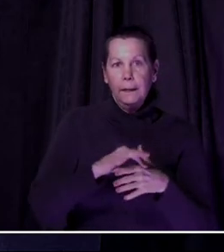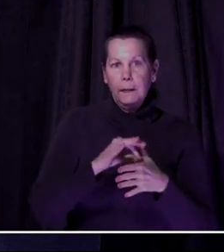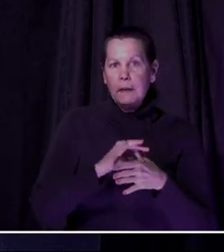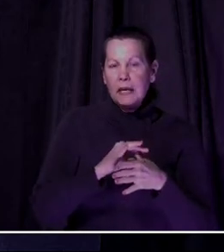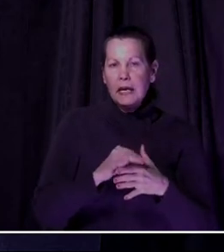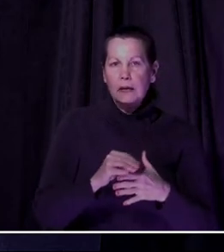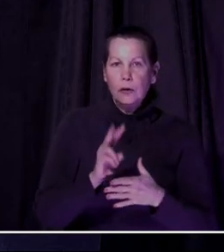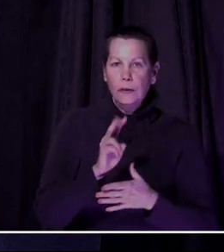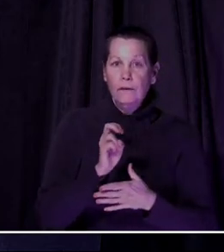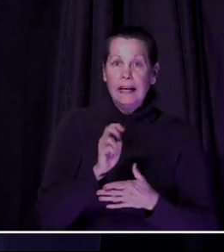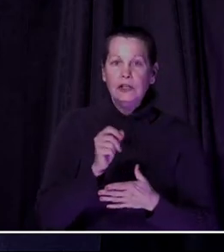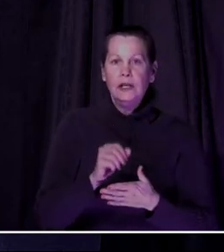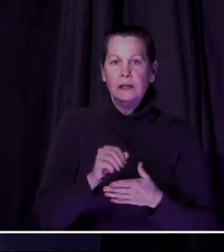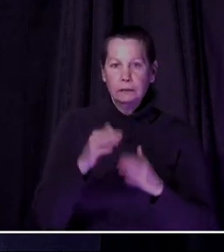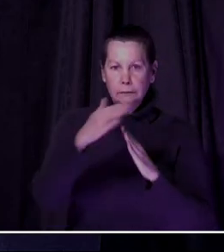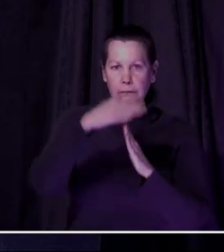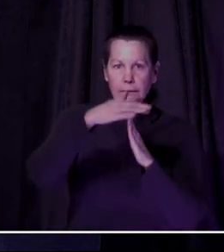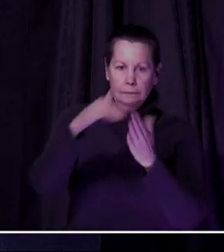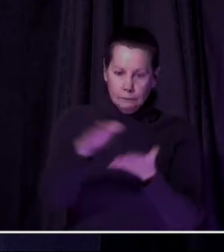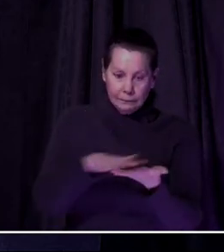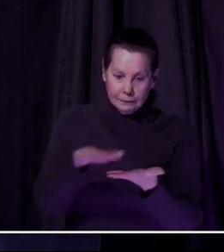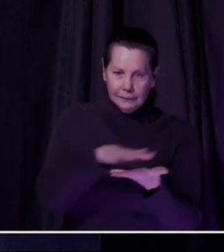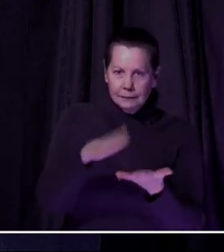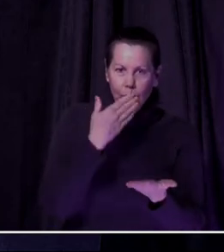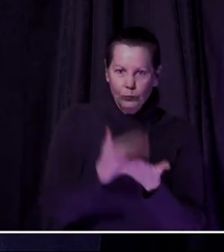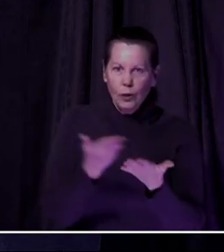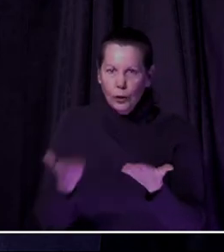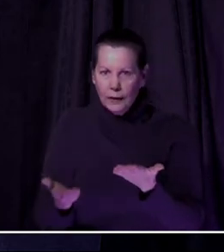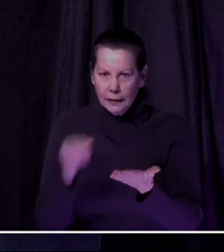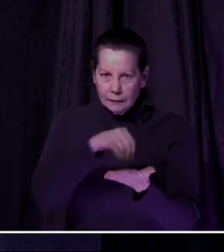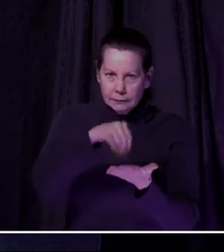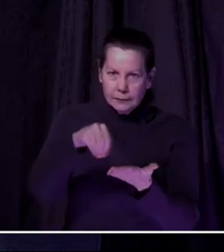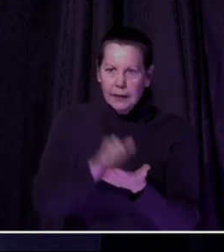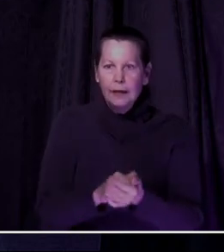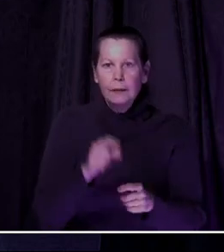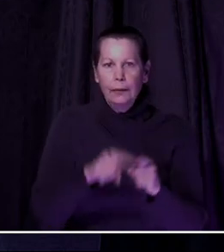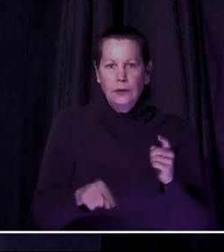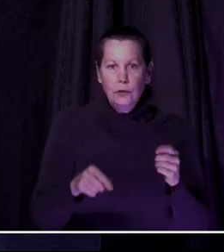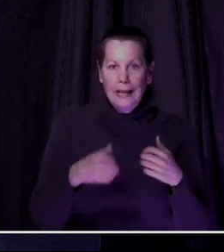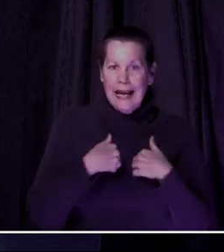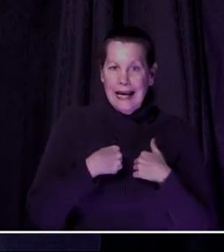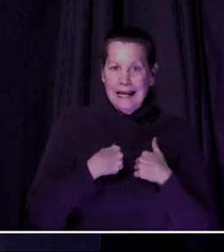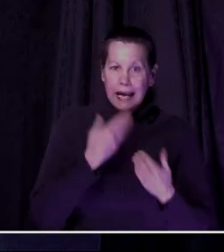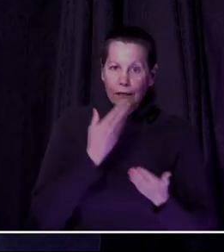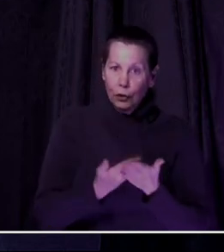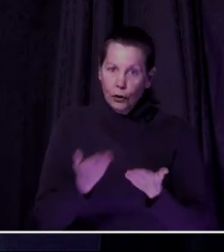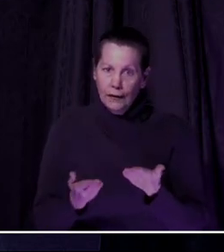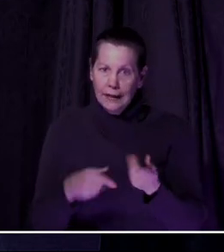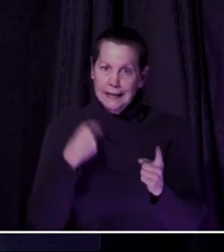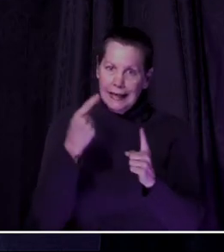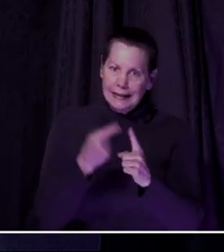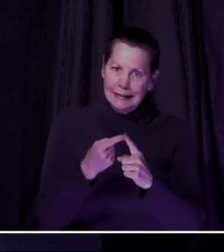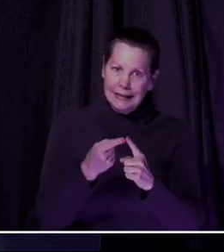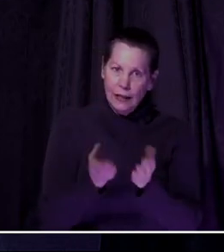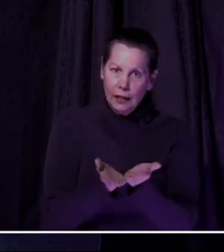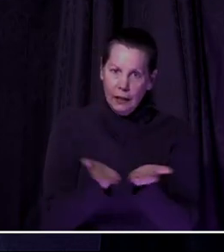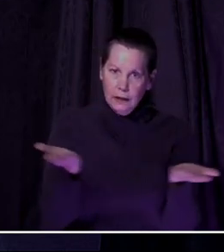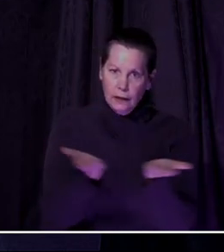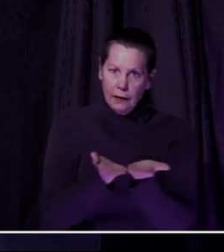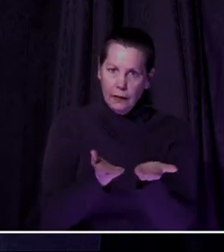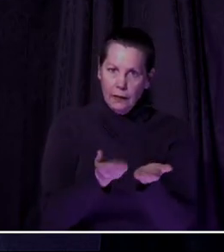right? Everyone wants the good stuff. But you can't get the good stuff until the dough has